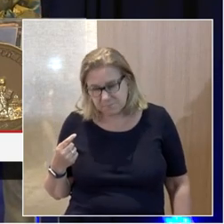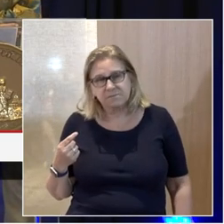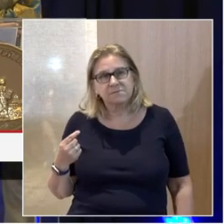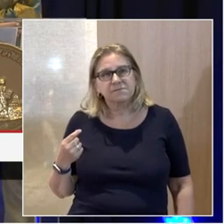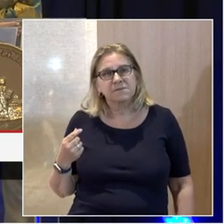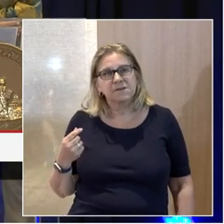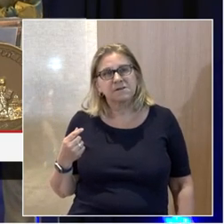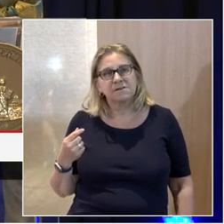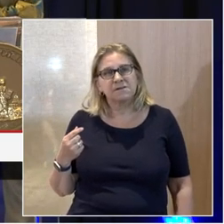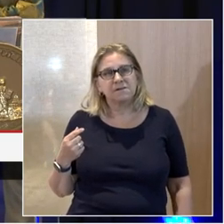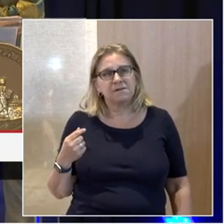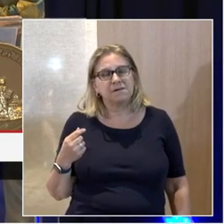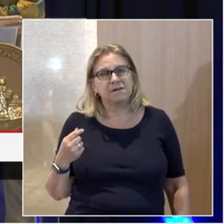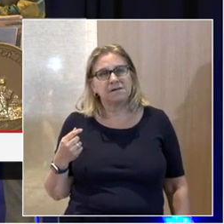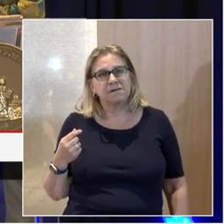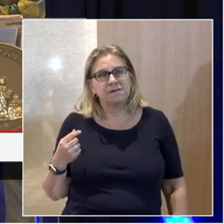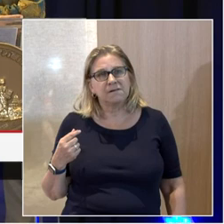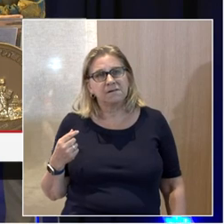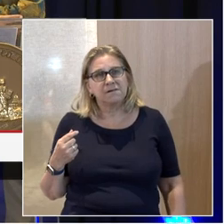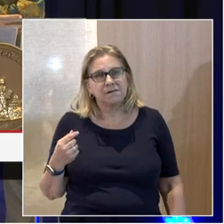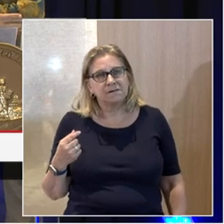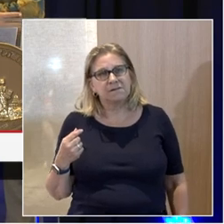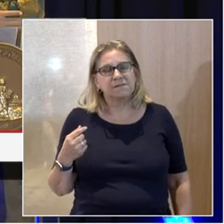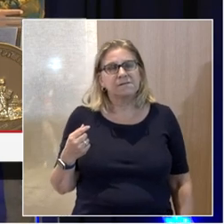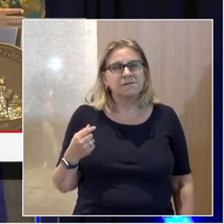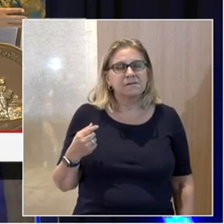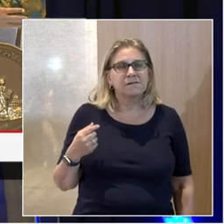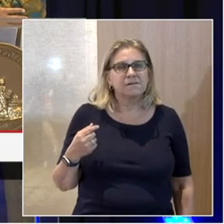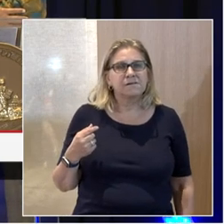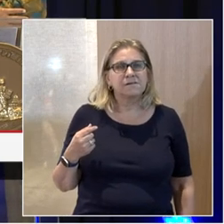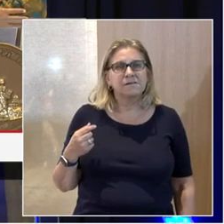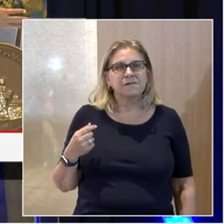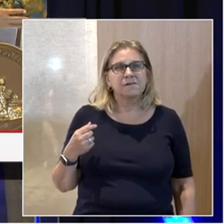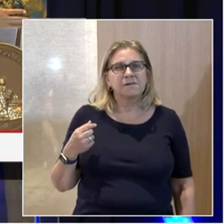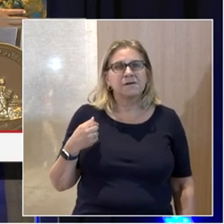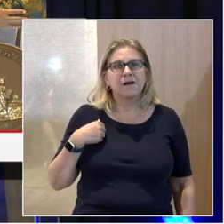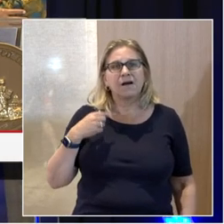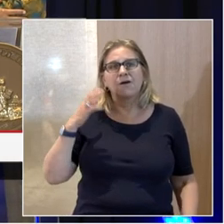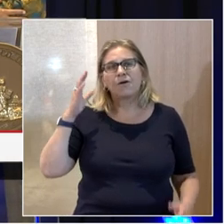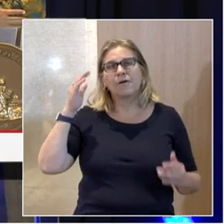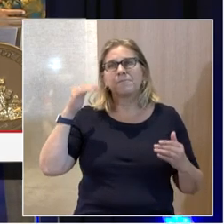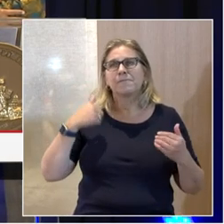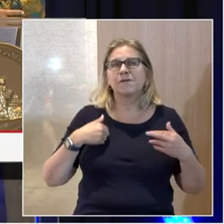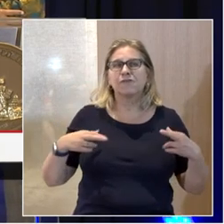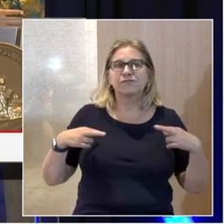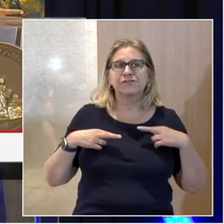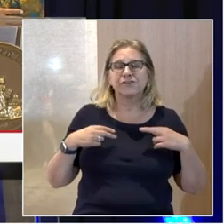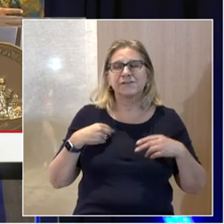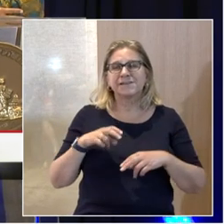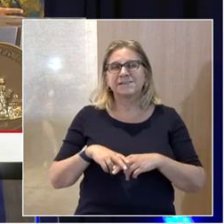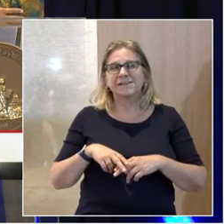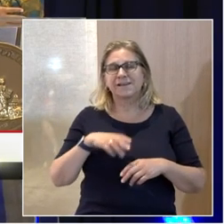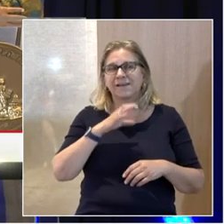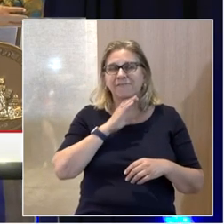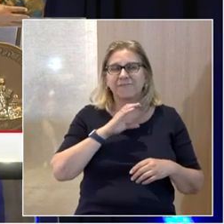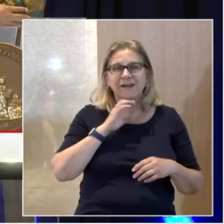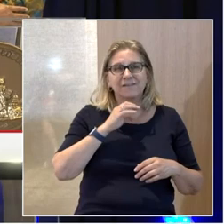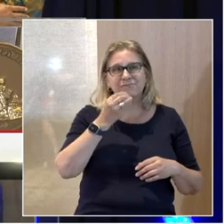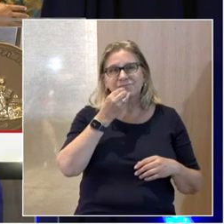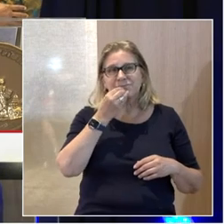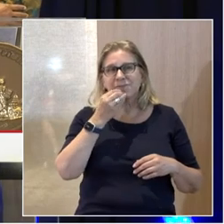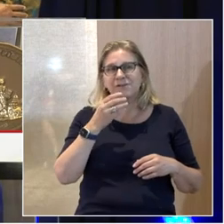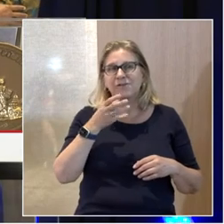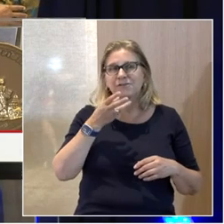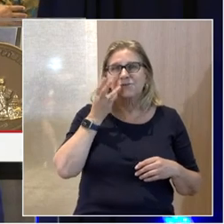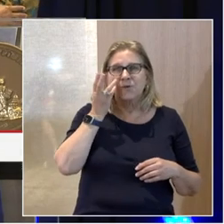I always dreamed when I retired that I was going to sit in a cafe and have a glass of wine and watch the world go by.